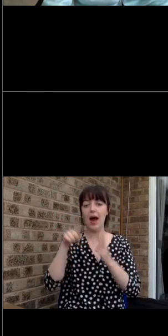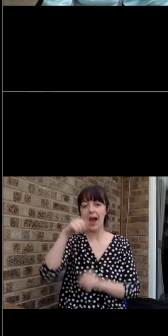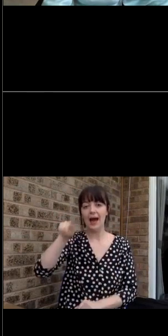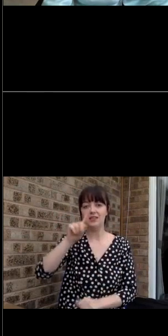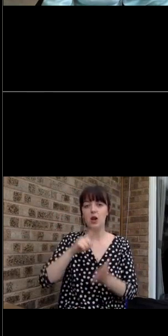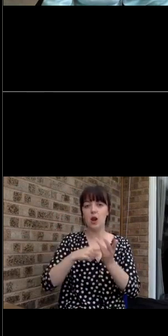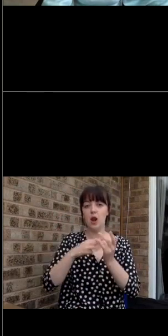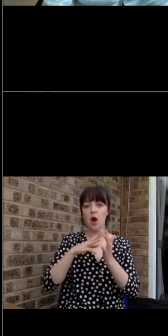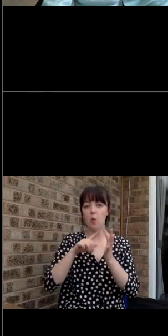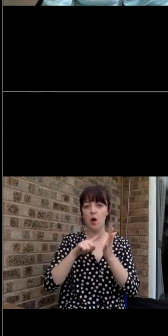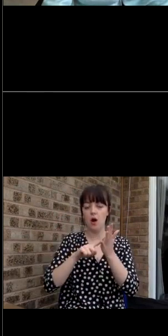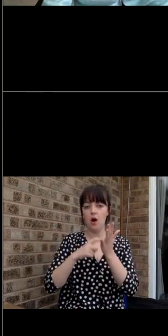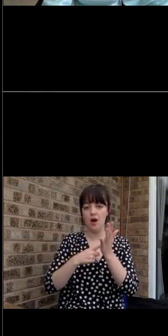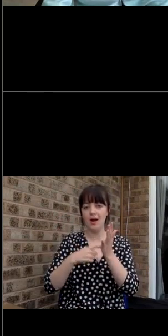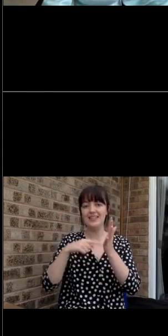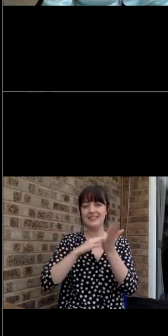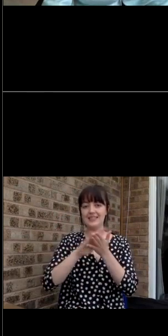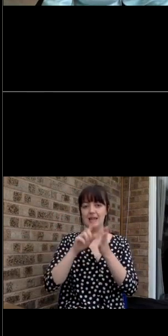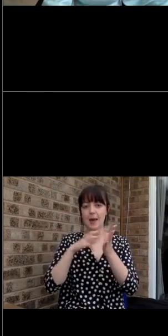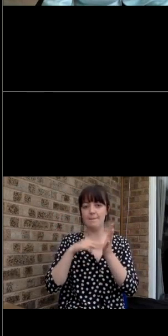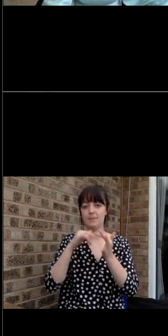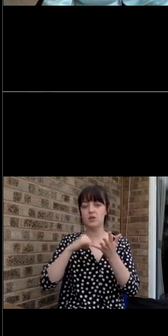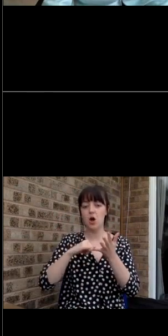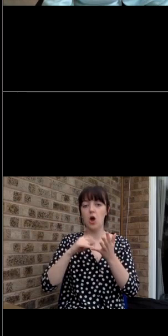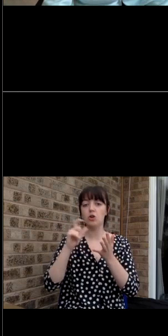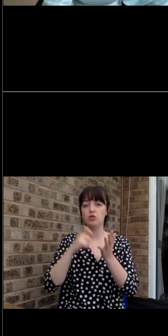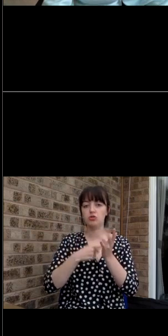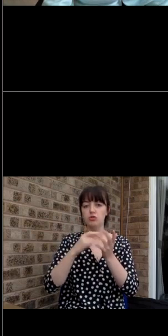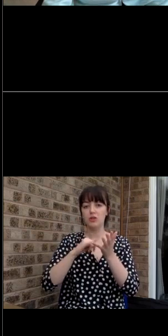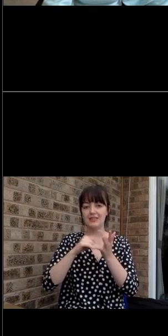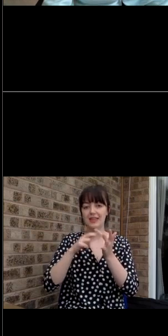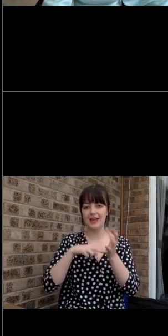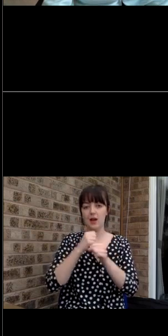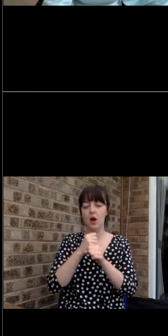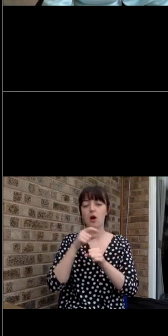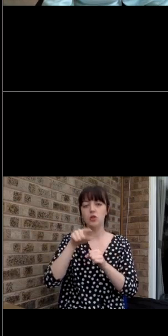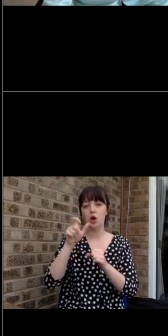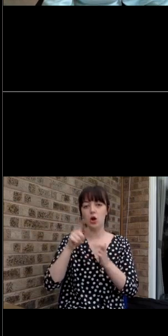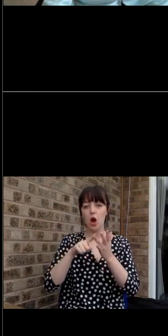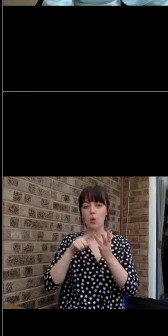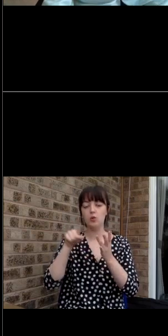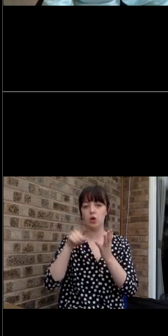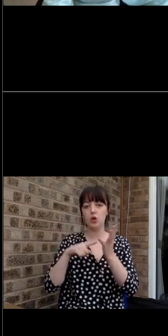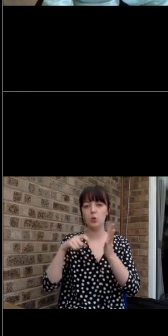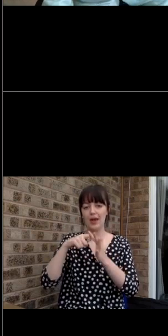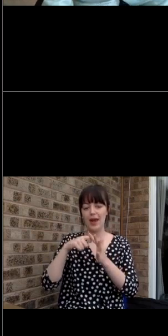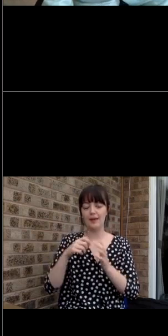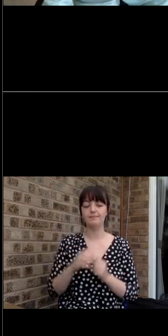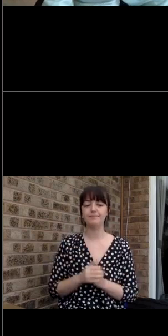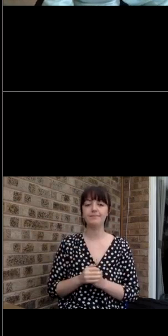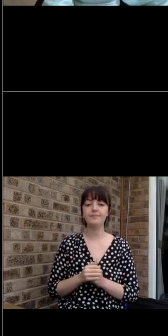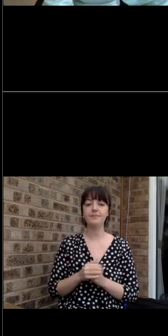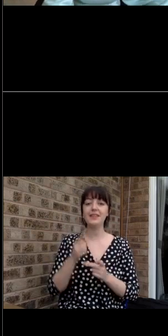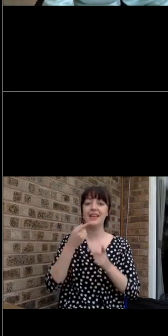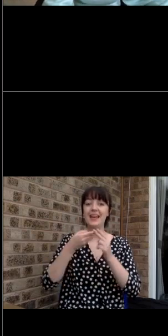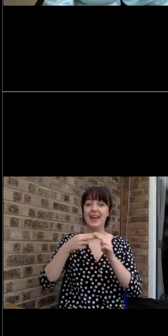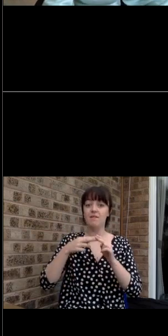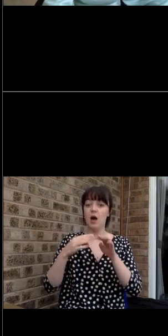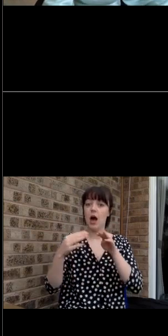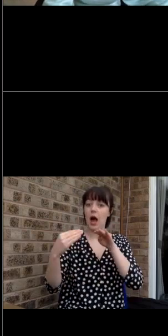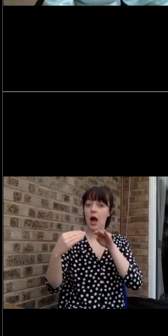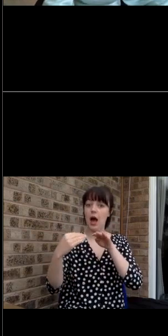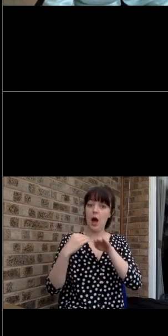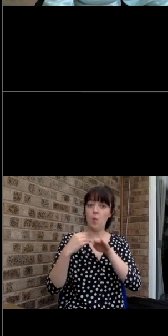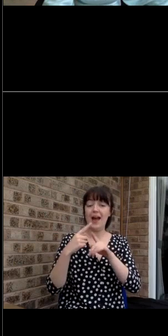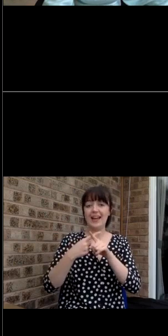info@lowerthamescrossing.co.uk. Should you have any questions pertaining to any land interest that Highways England has written to you about, then please contact